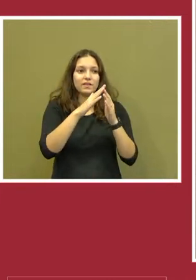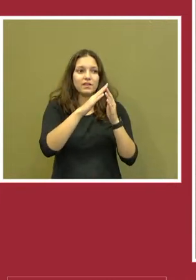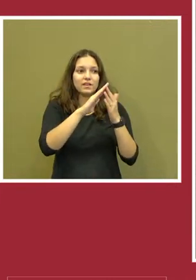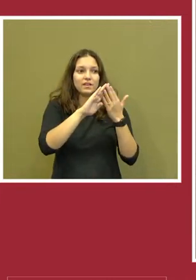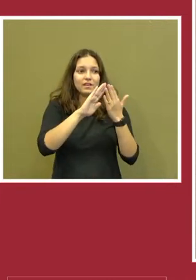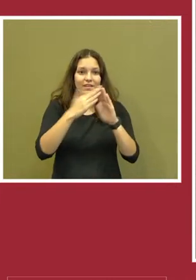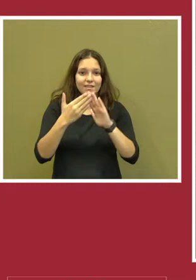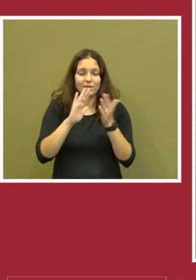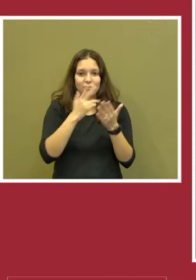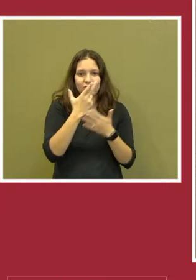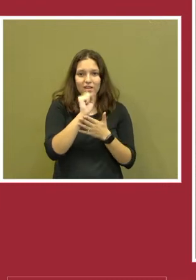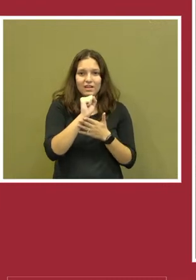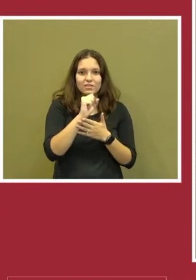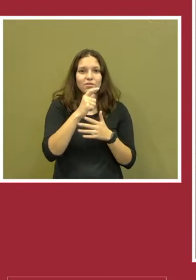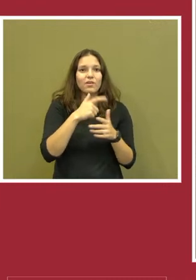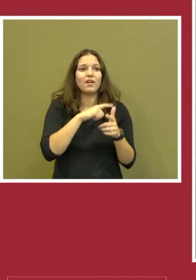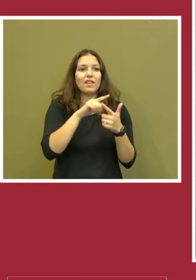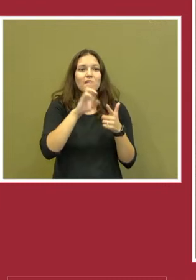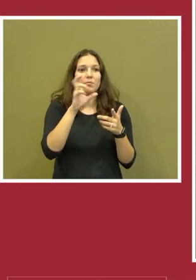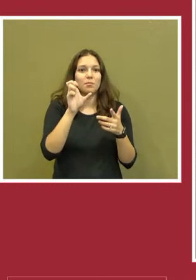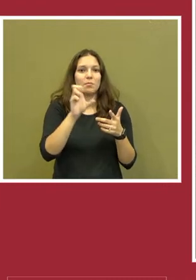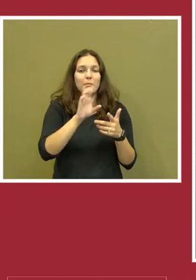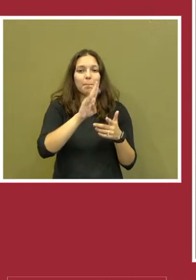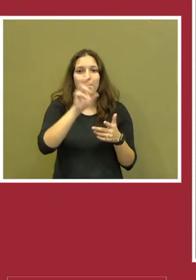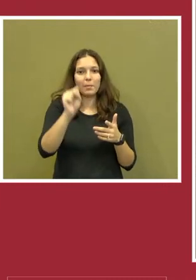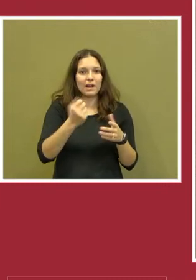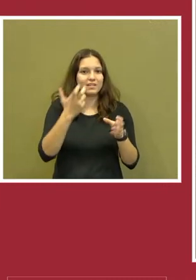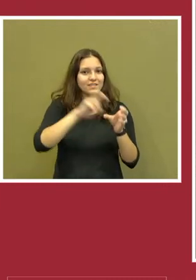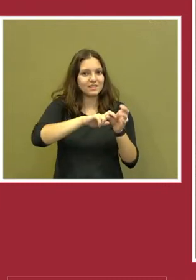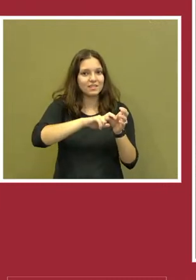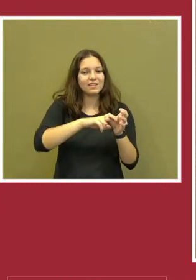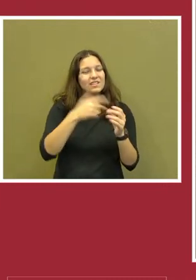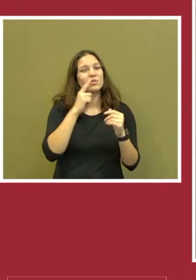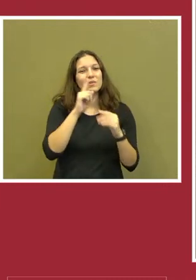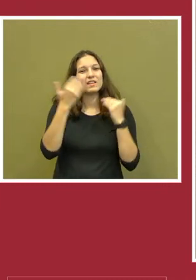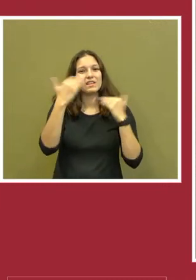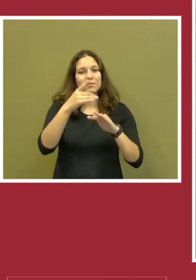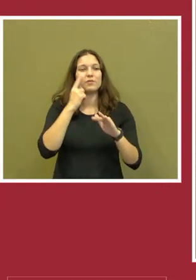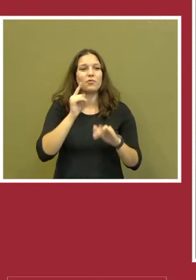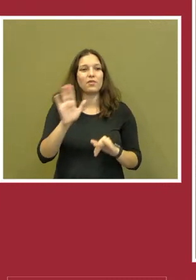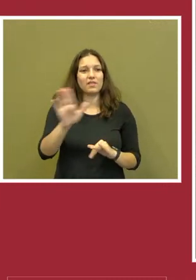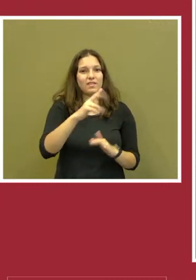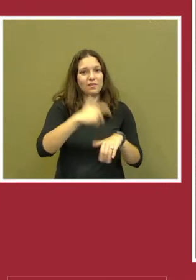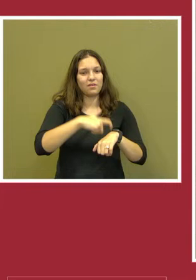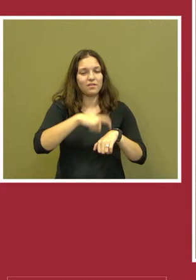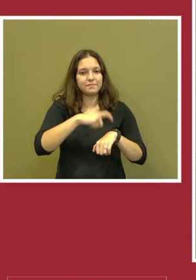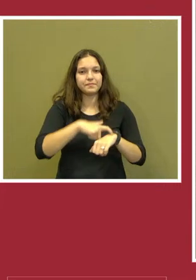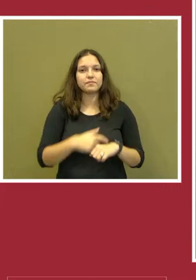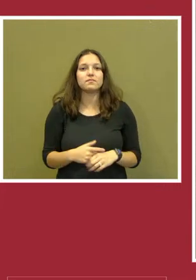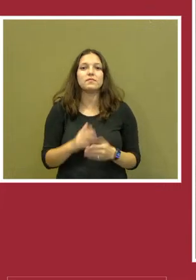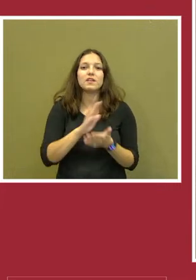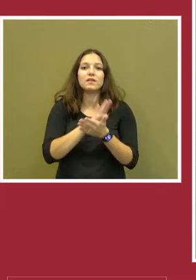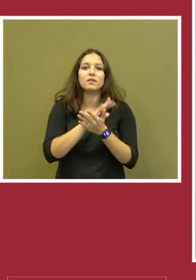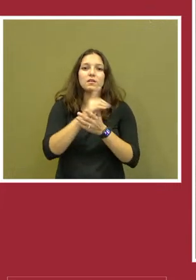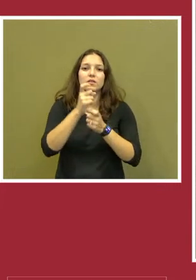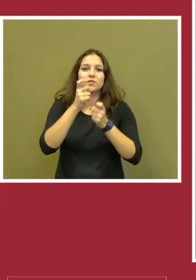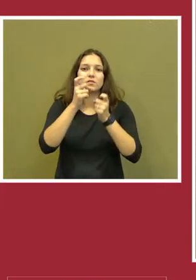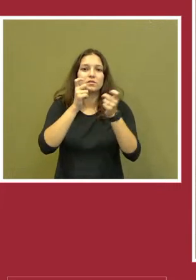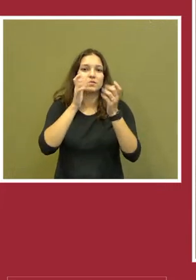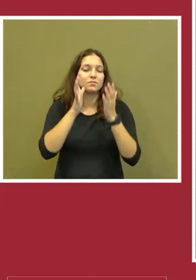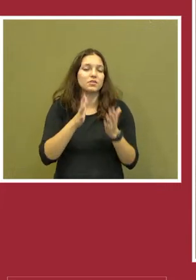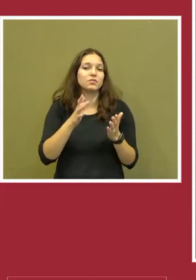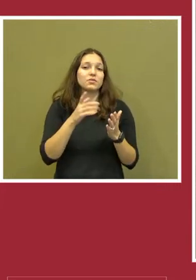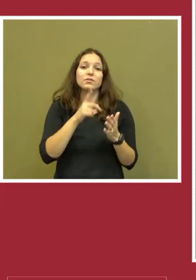So they're really limited in terms of their time. The school administrators worked very